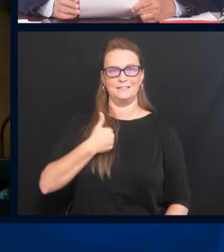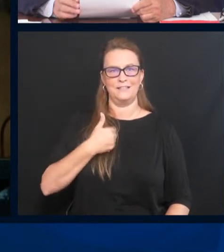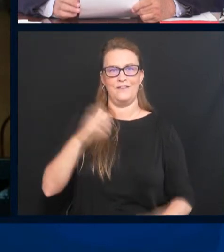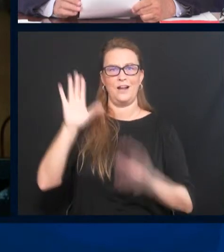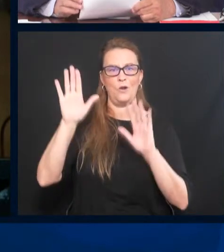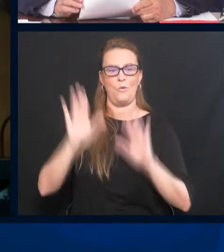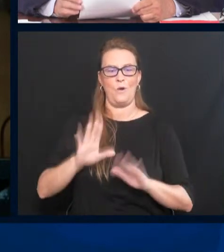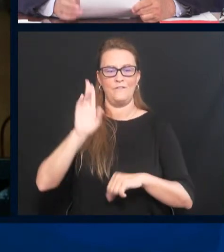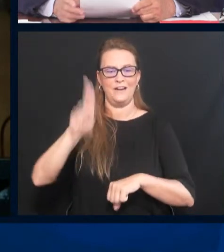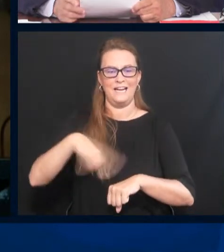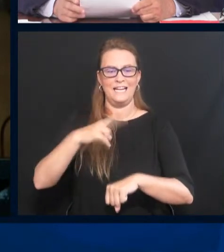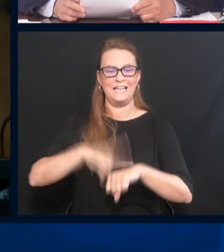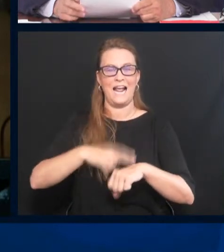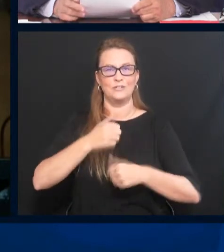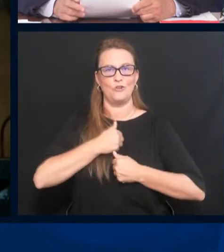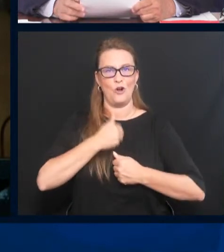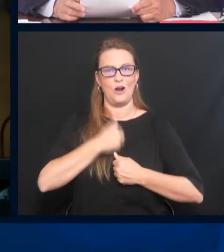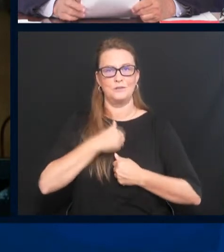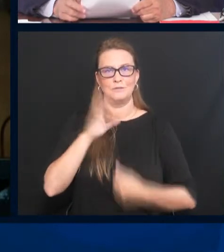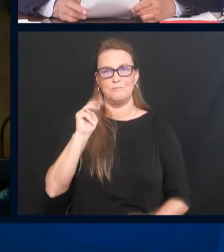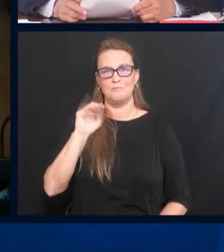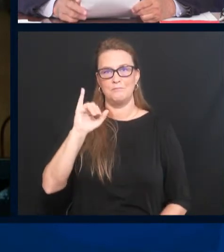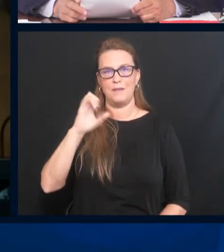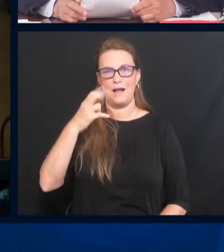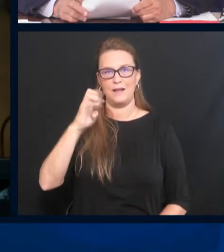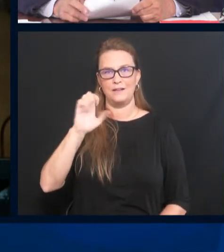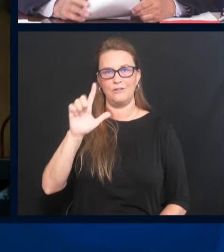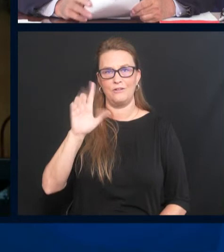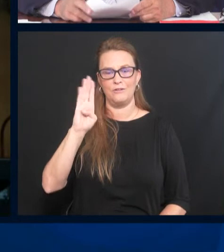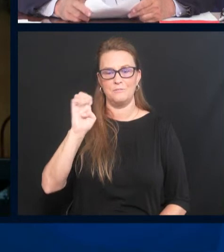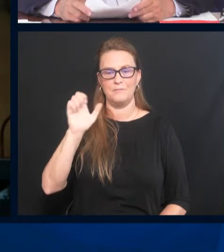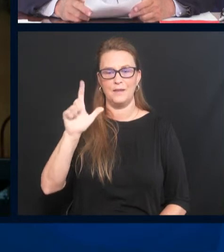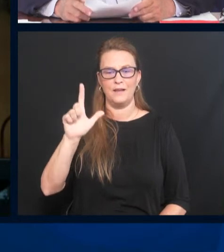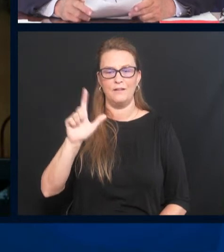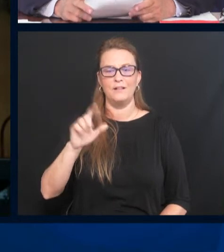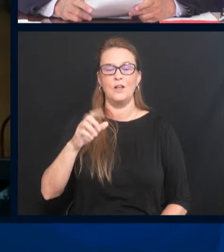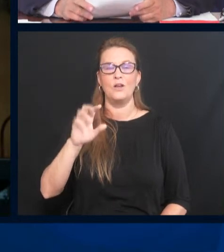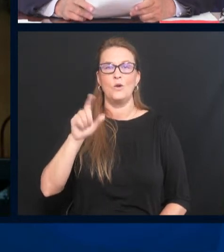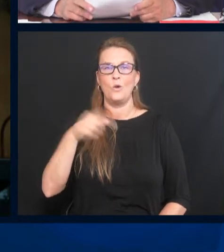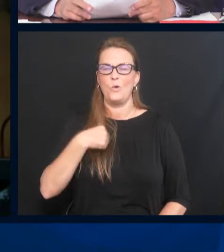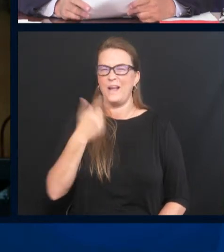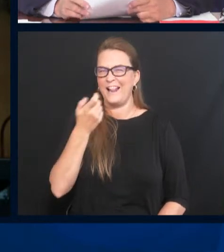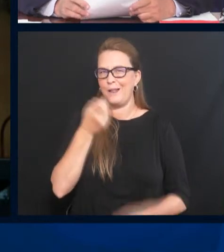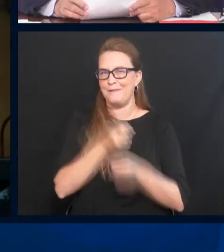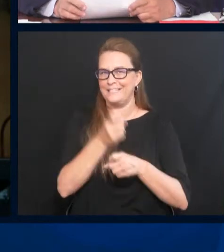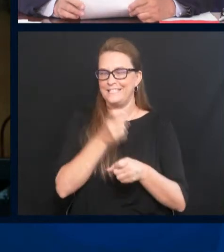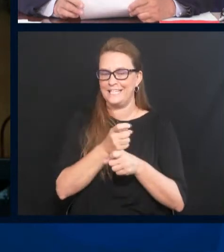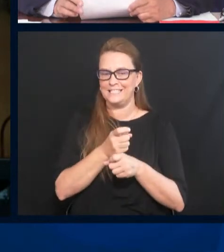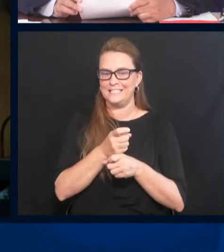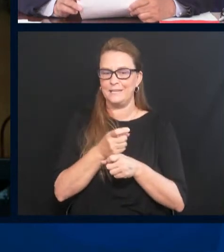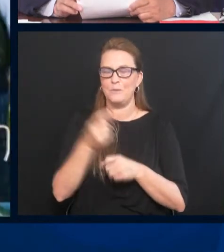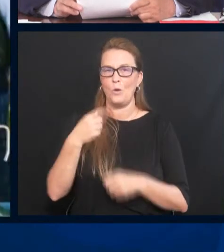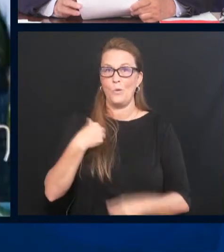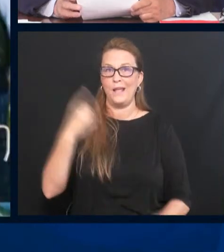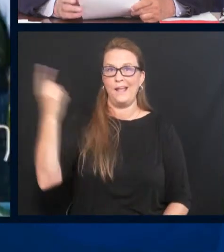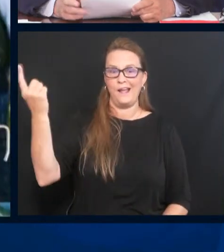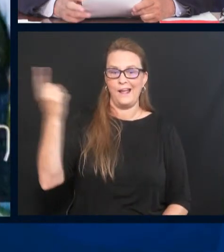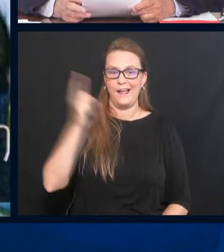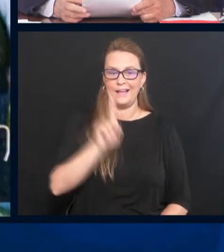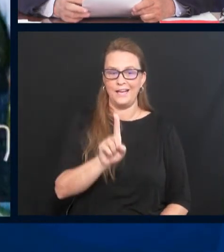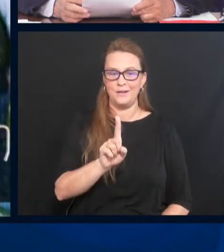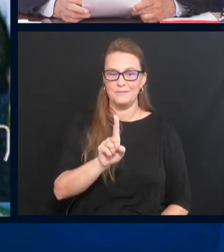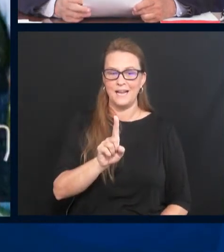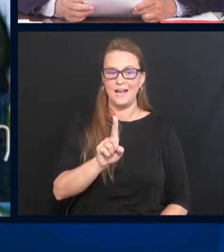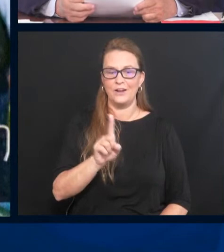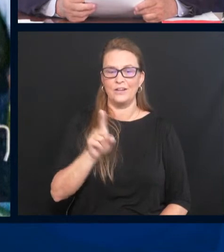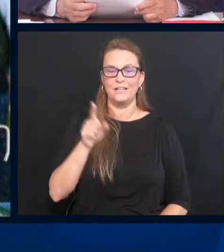wonderful National Guardsman, Michael Beal. Michael, we kind of tricked him a little bit and got him down here and everything. He's